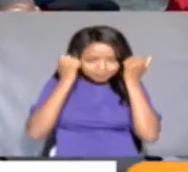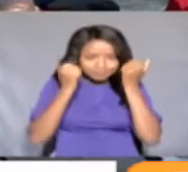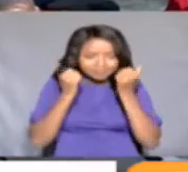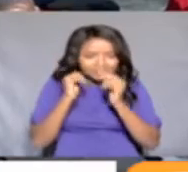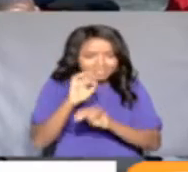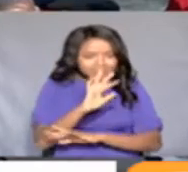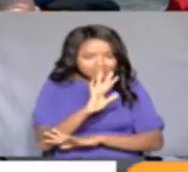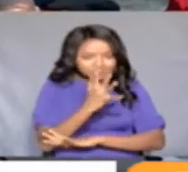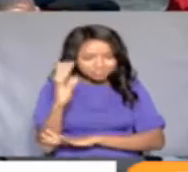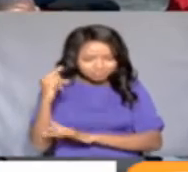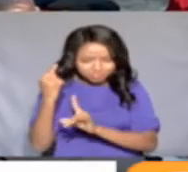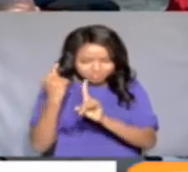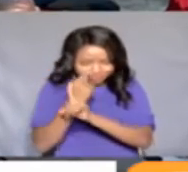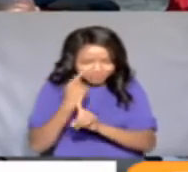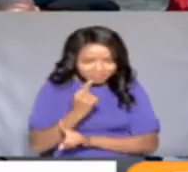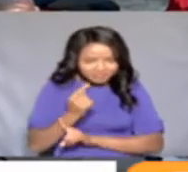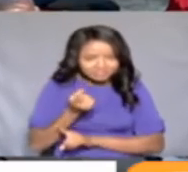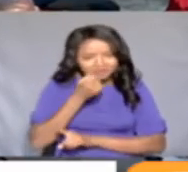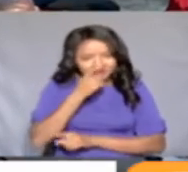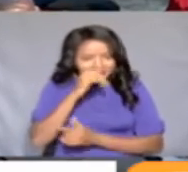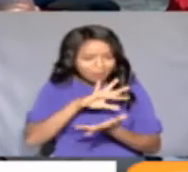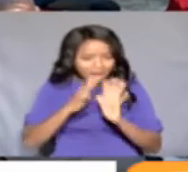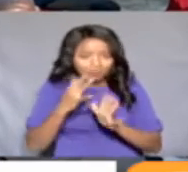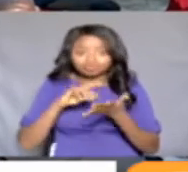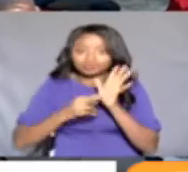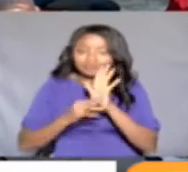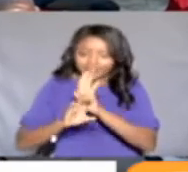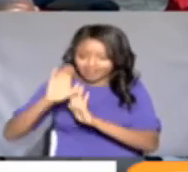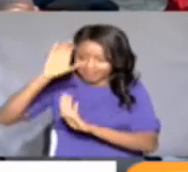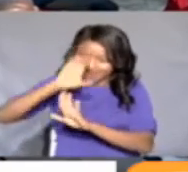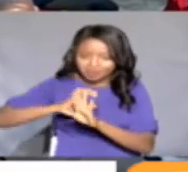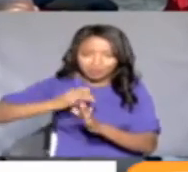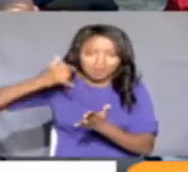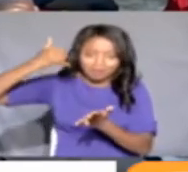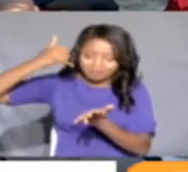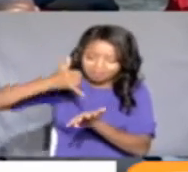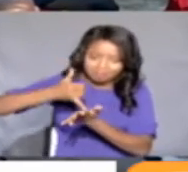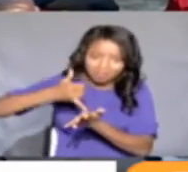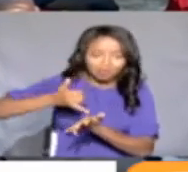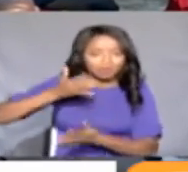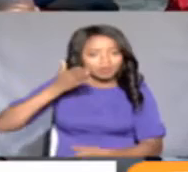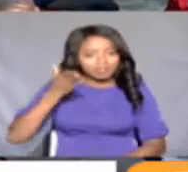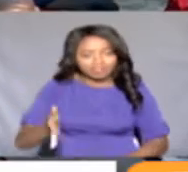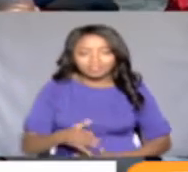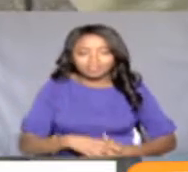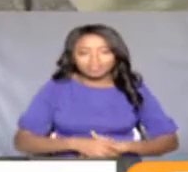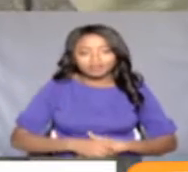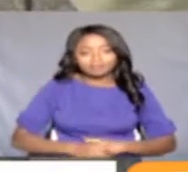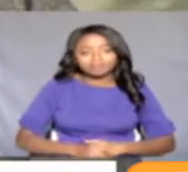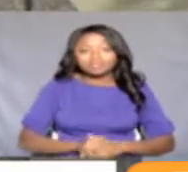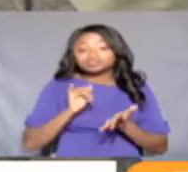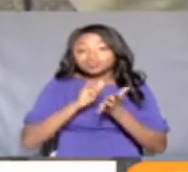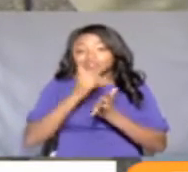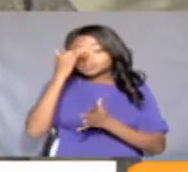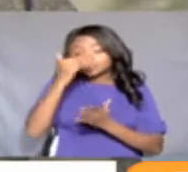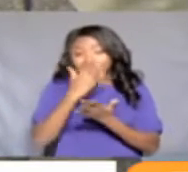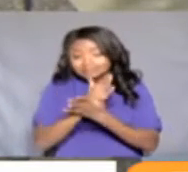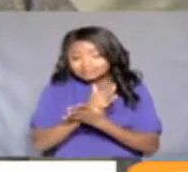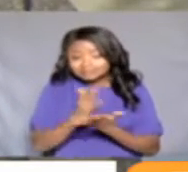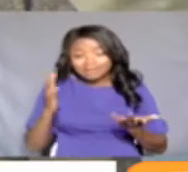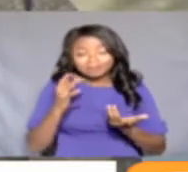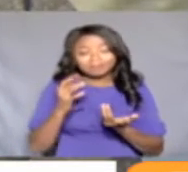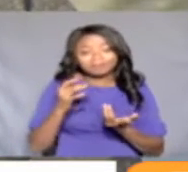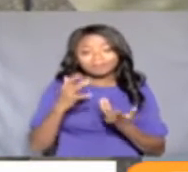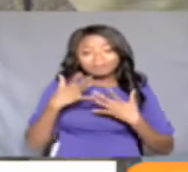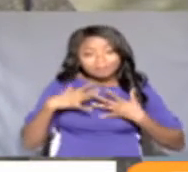the curriculum. So this is why I would probably say you find most pharmacists are okay